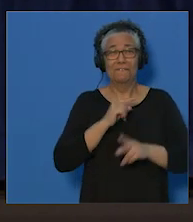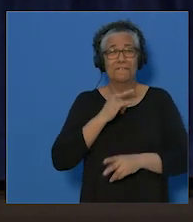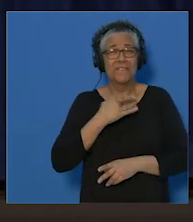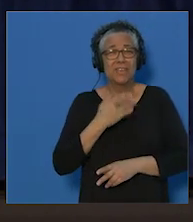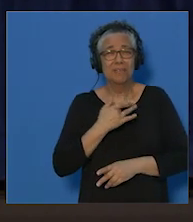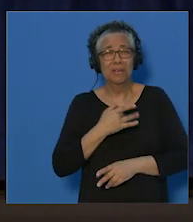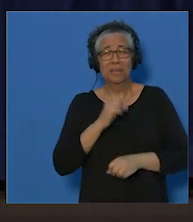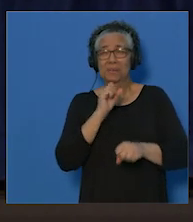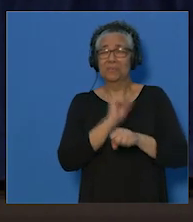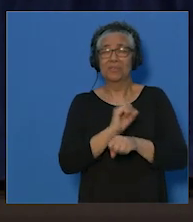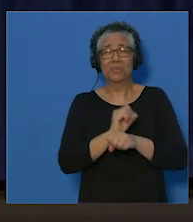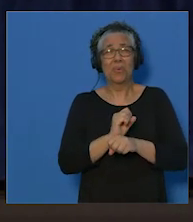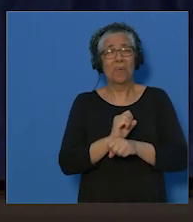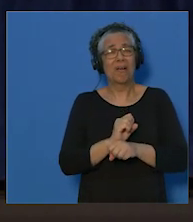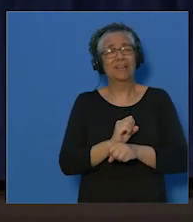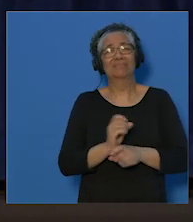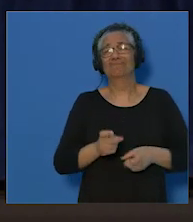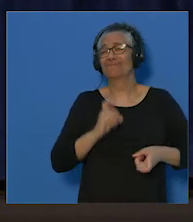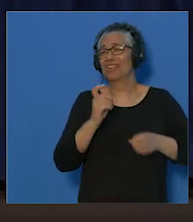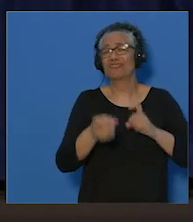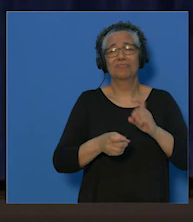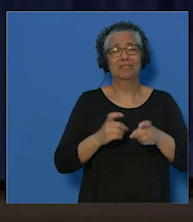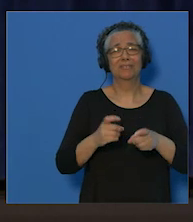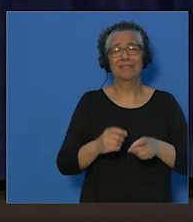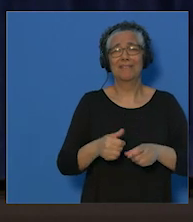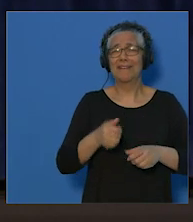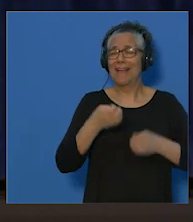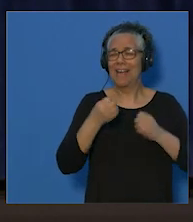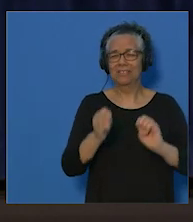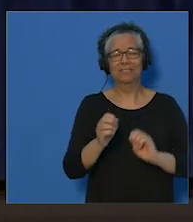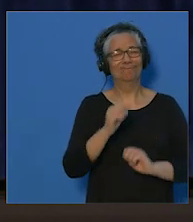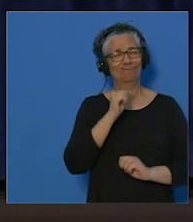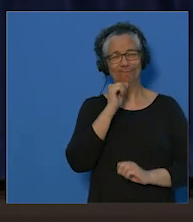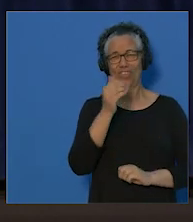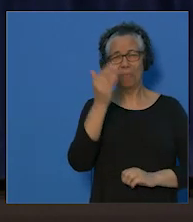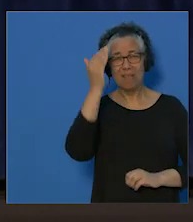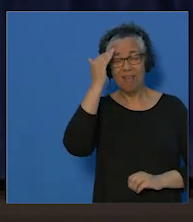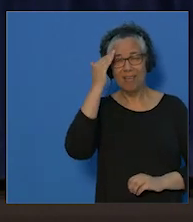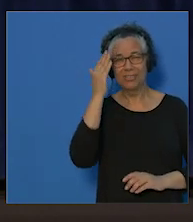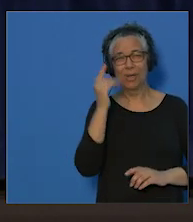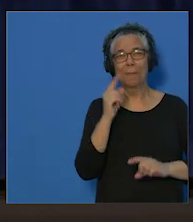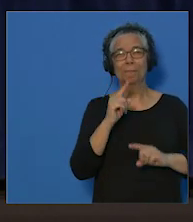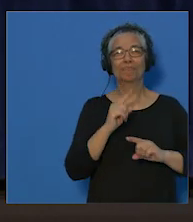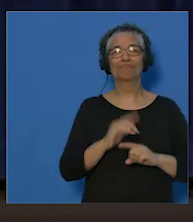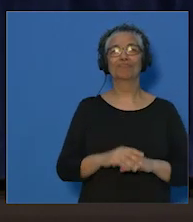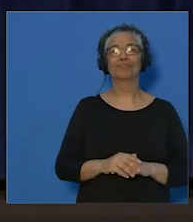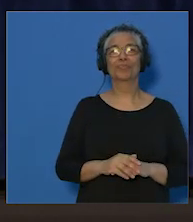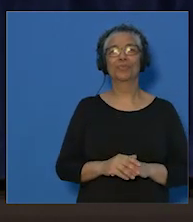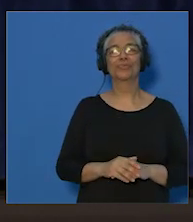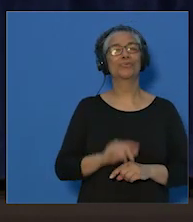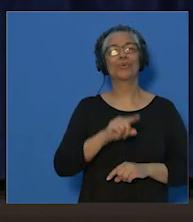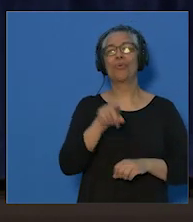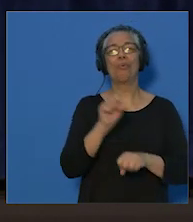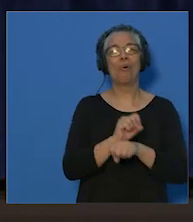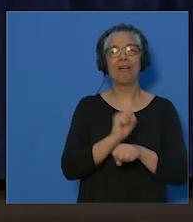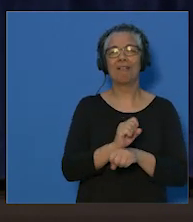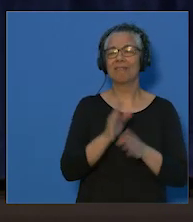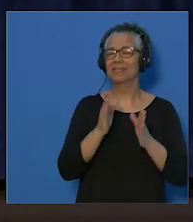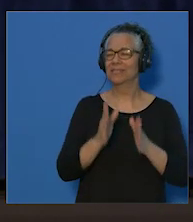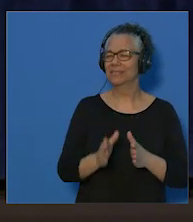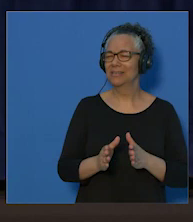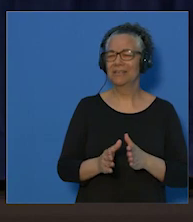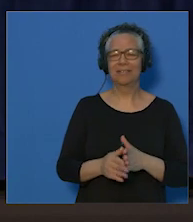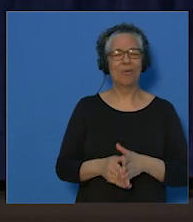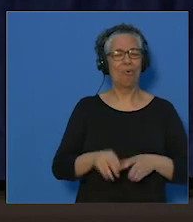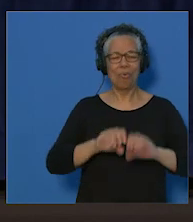and contributions to our efforts have not been recognized. With the sheer number of workers, organizations,